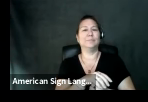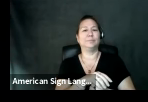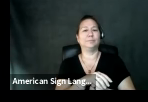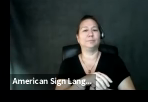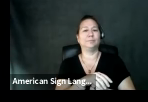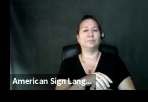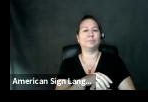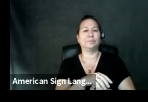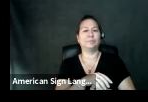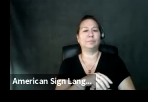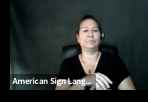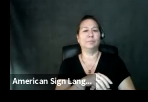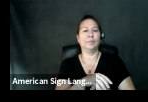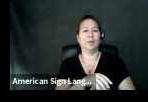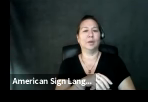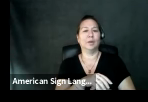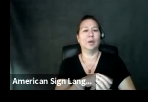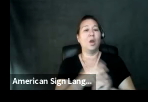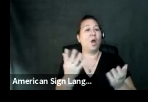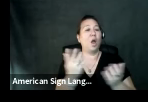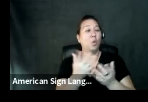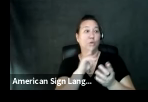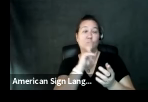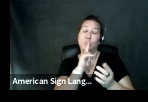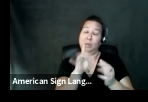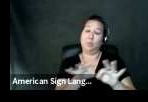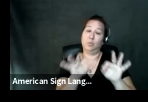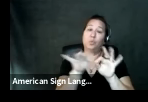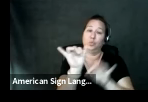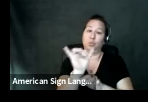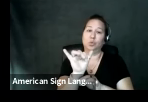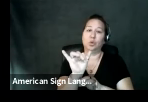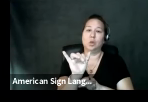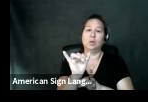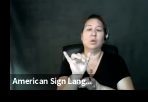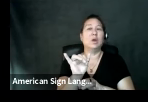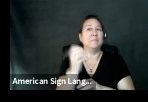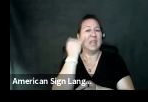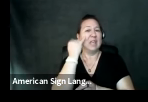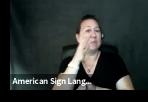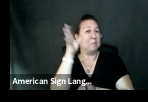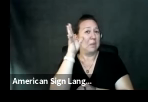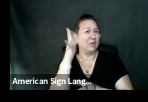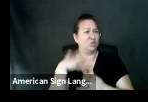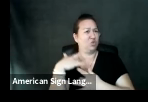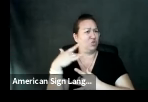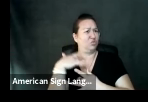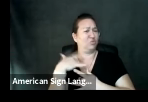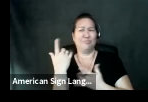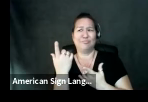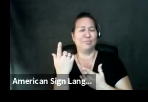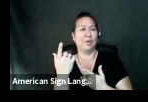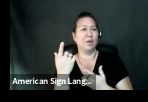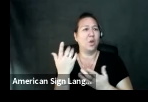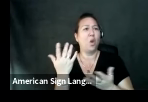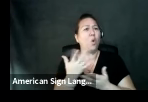as equally as important is making sure that your concerns are addressed. So what are you seeing at home that they're not